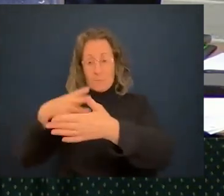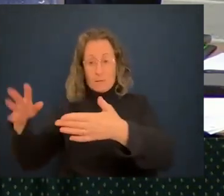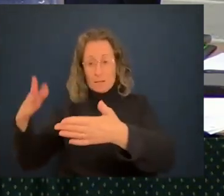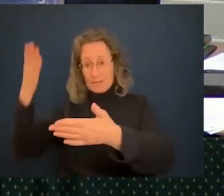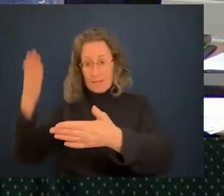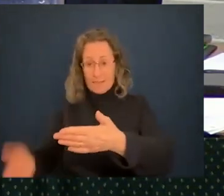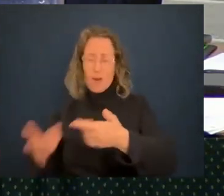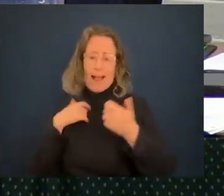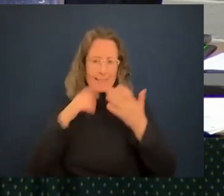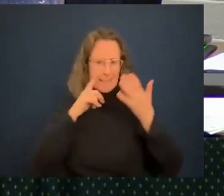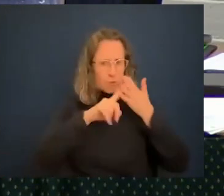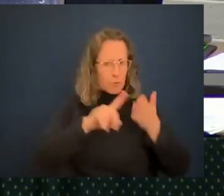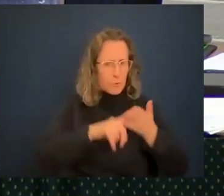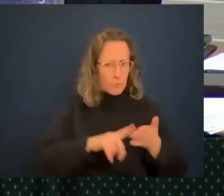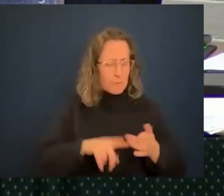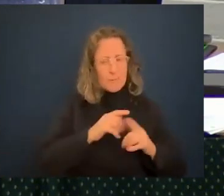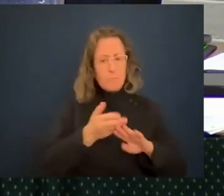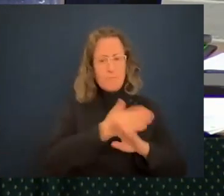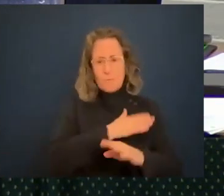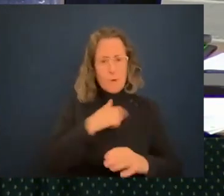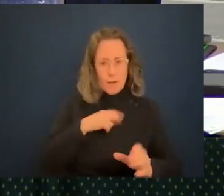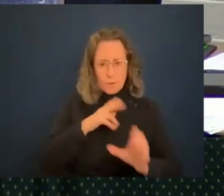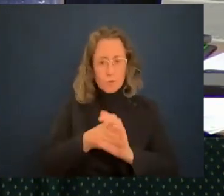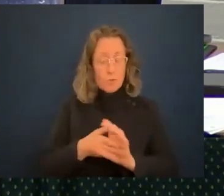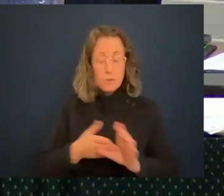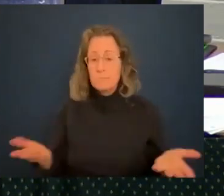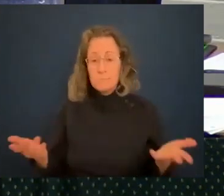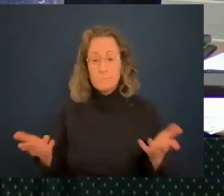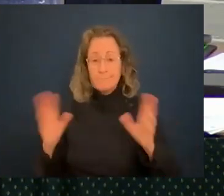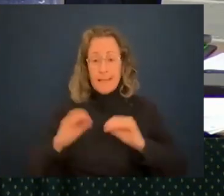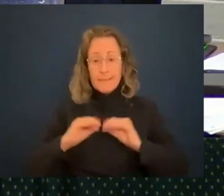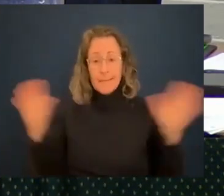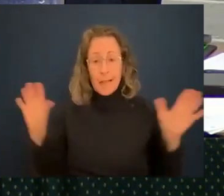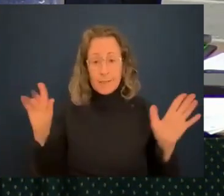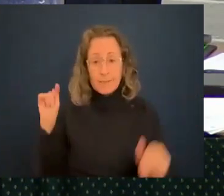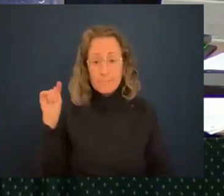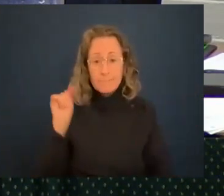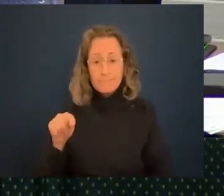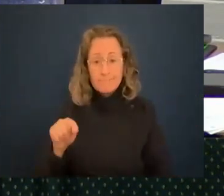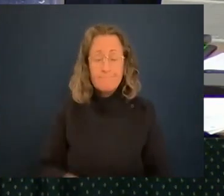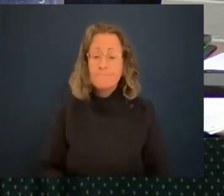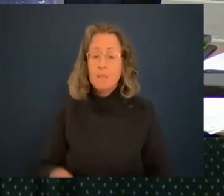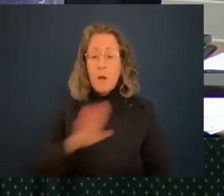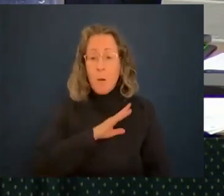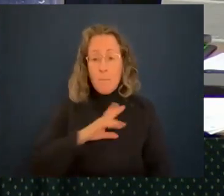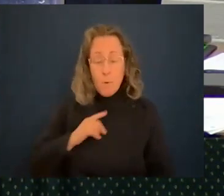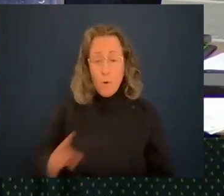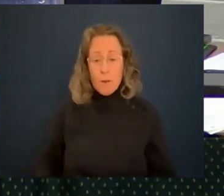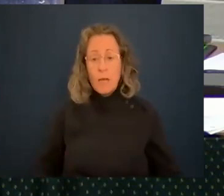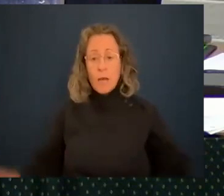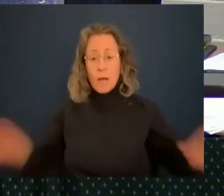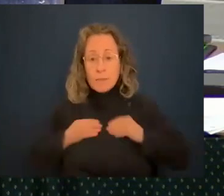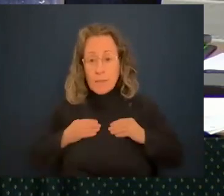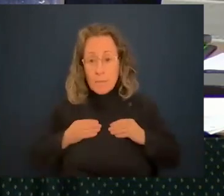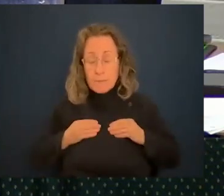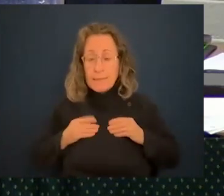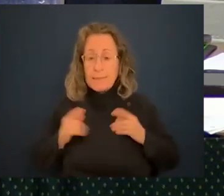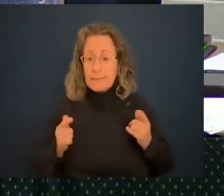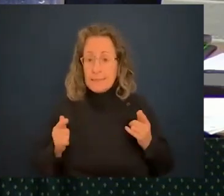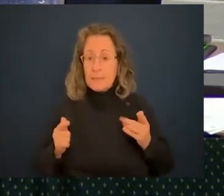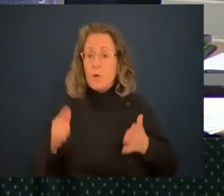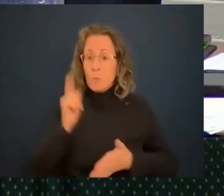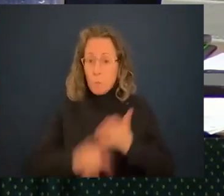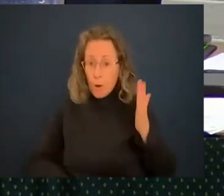up but that to me is very specific and very clear that the board adopted what Peter